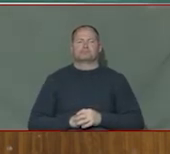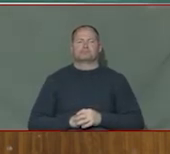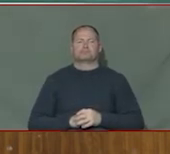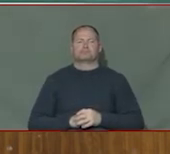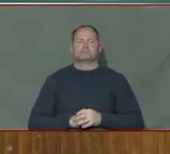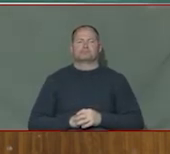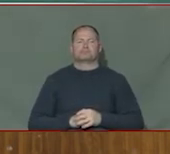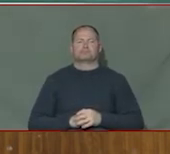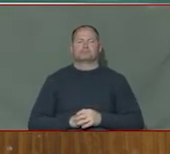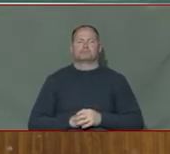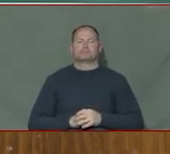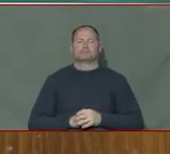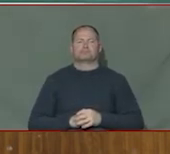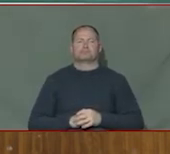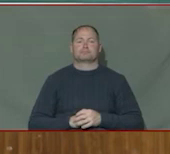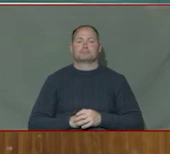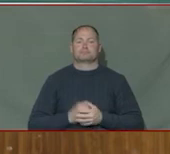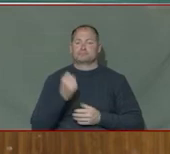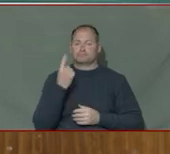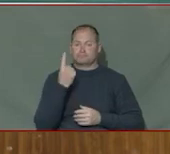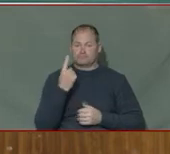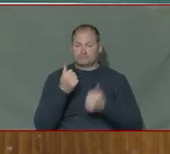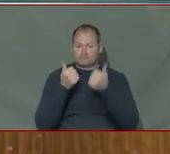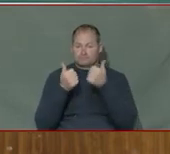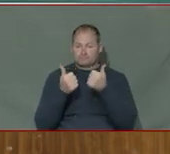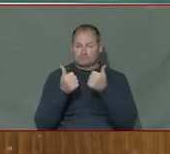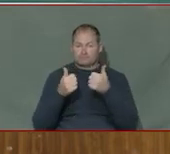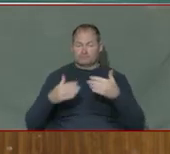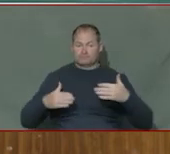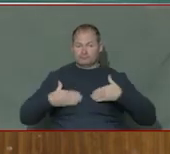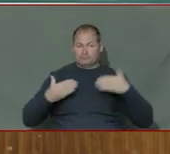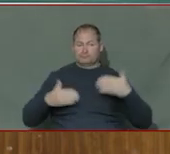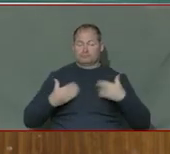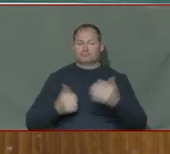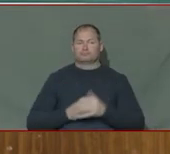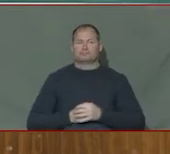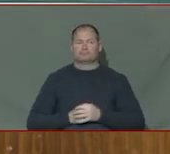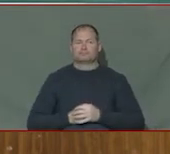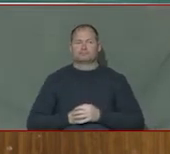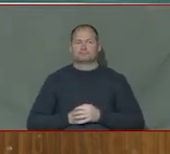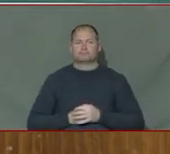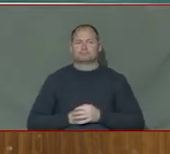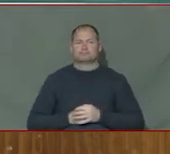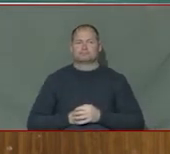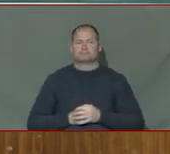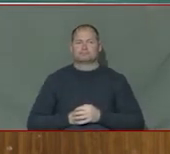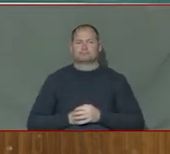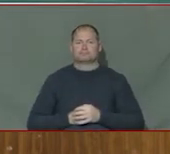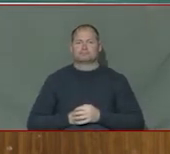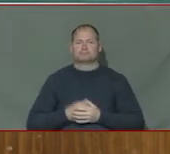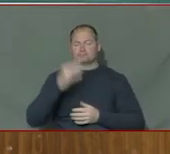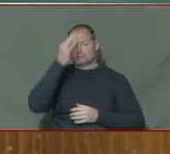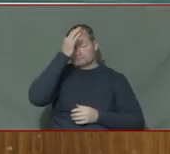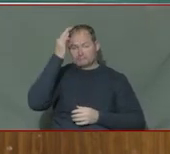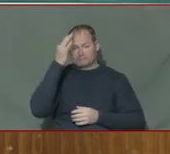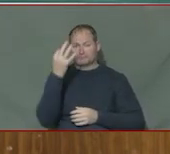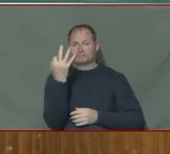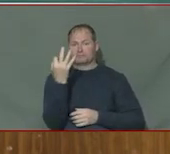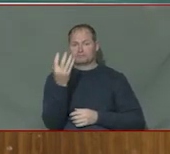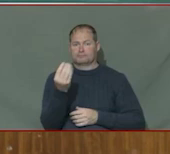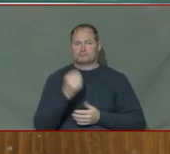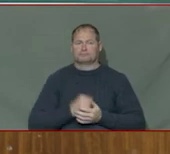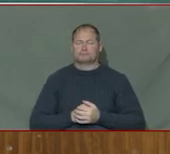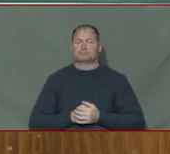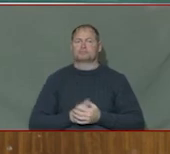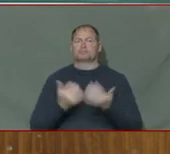Right. Are you with me? Are you happy? People, we've got 3 minutes to go. Determine the